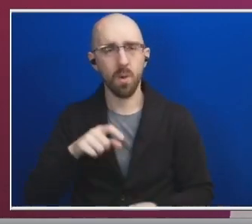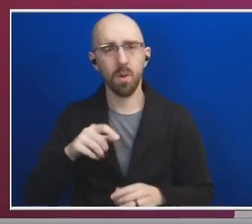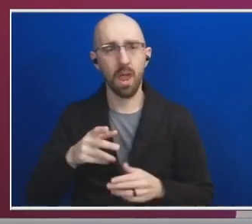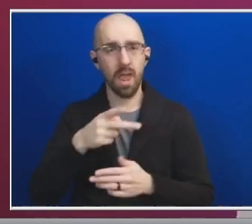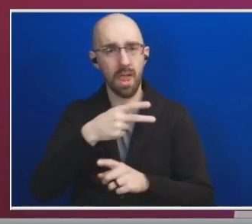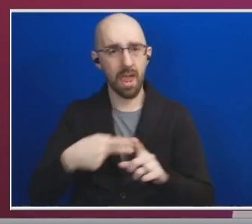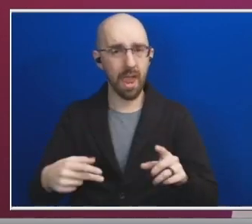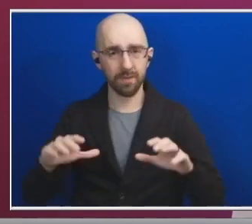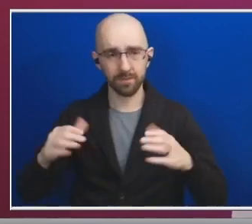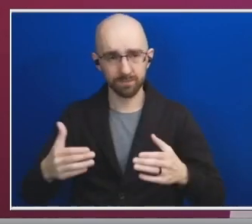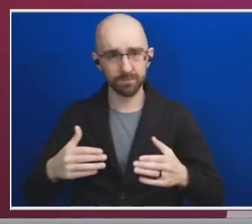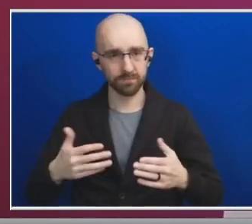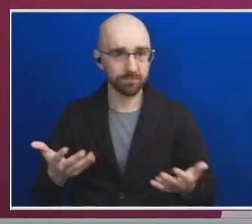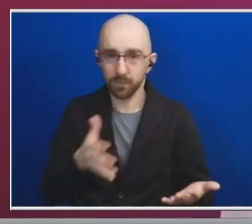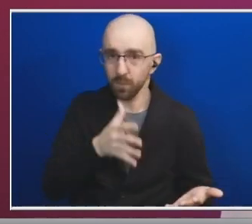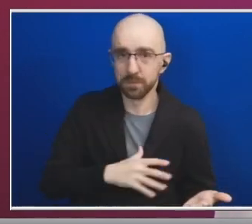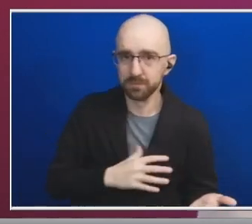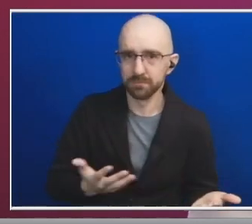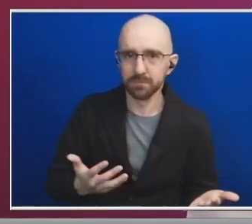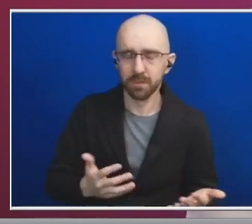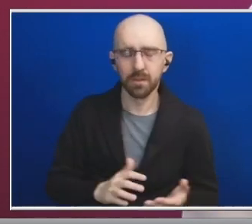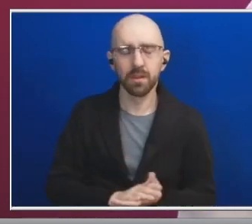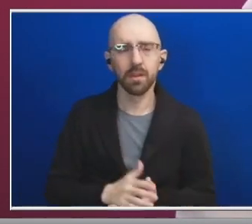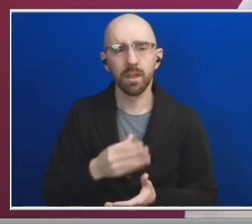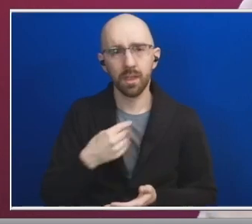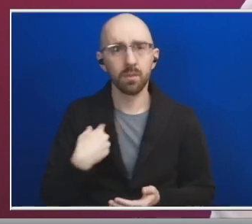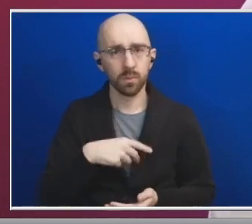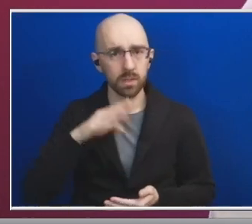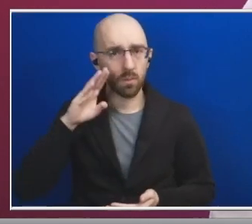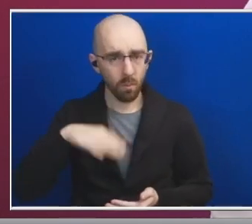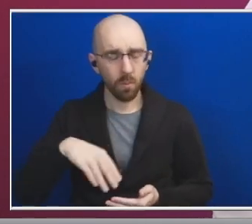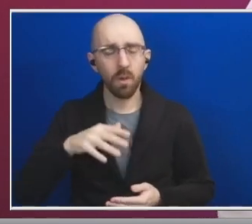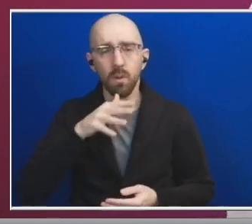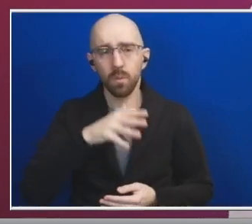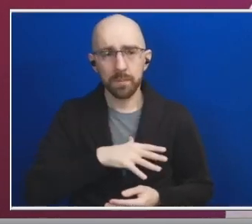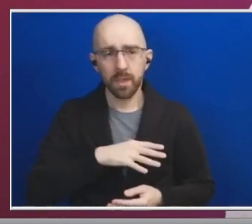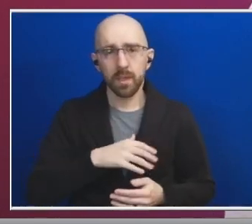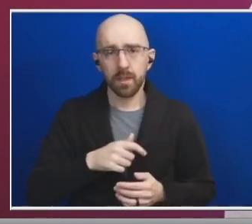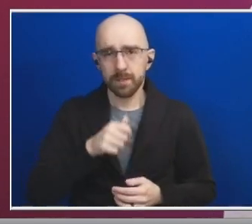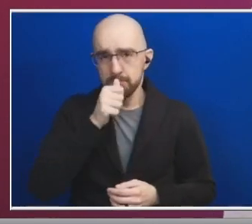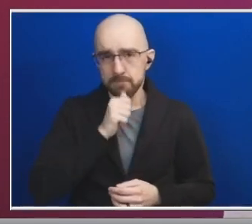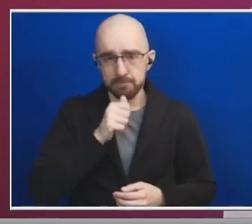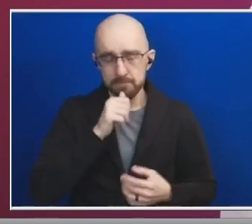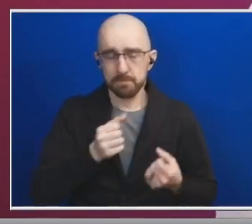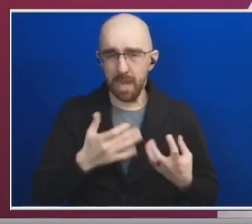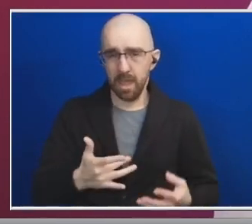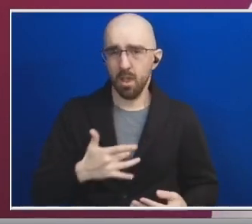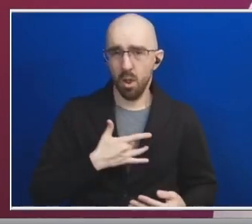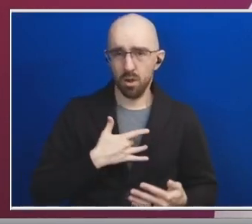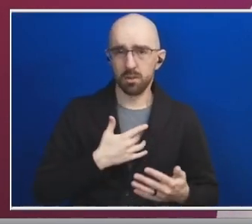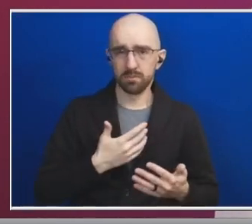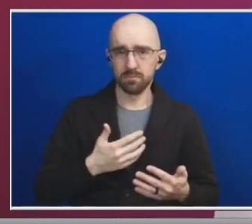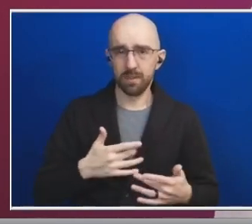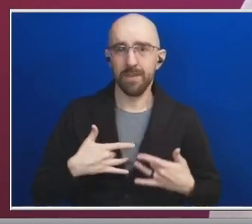women. And we know that women suffer just as many cardiovascular events because they have high blood pressure, diabetes. And I